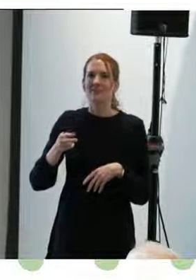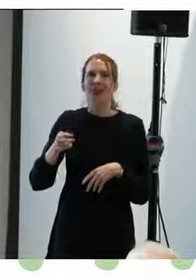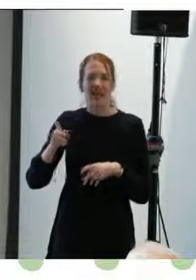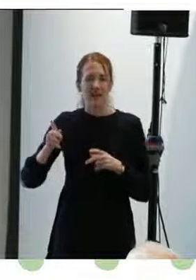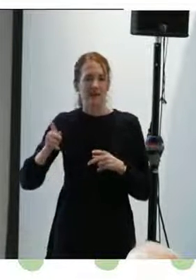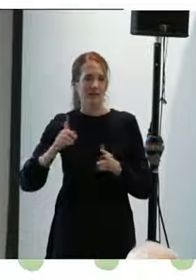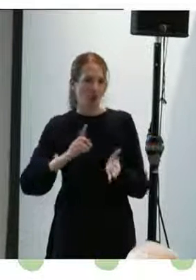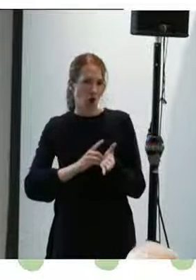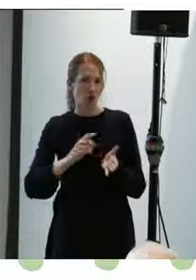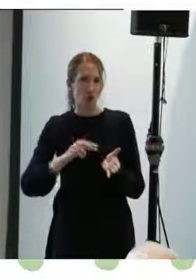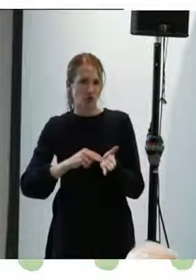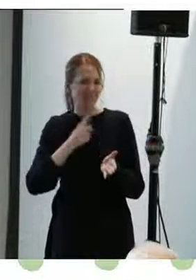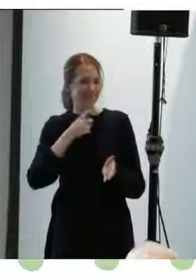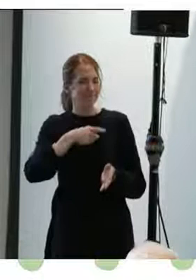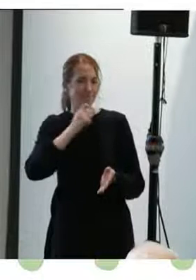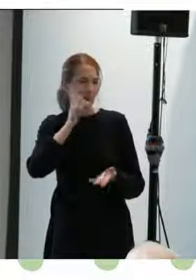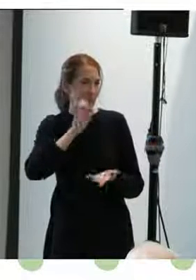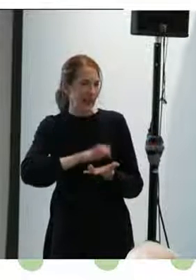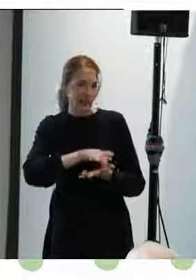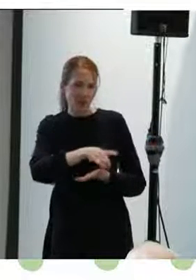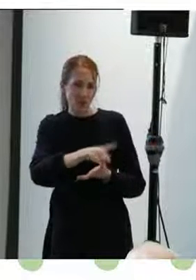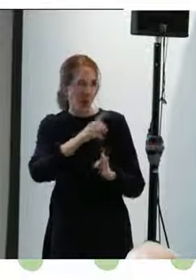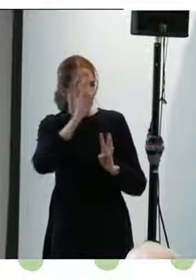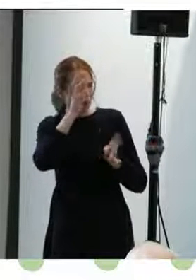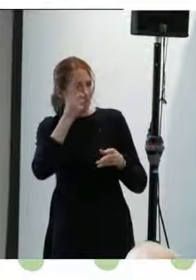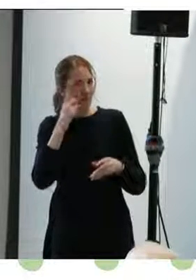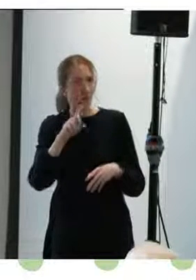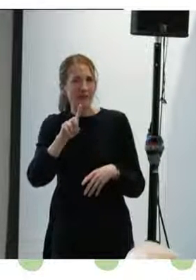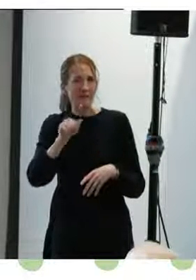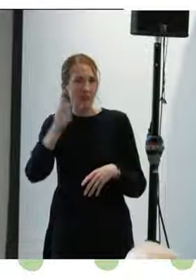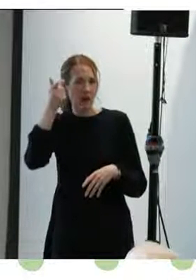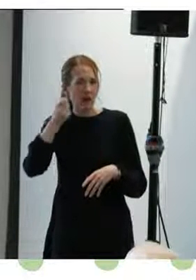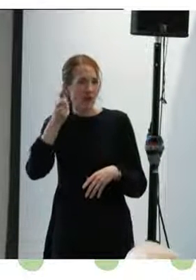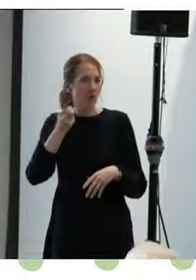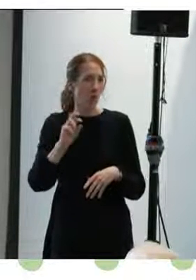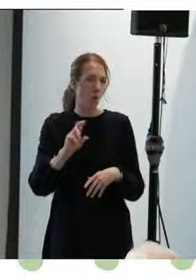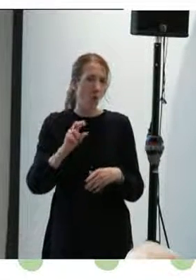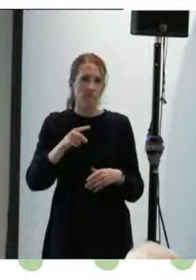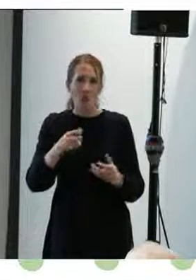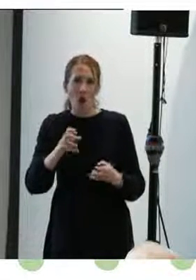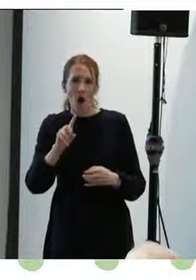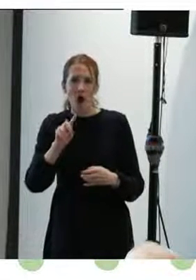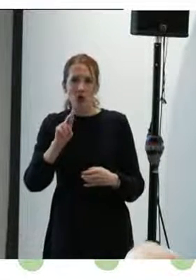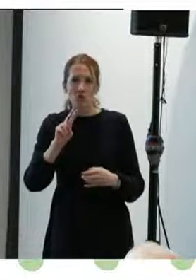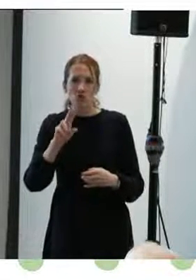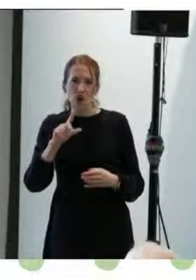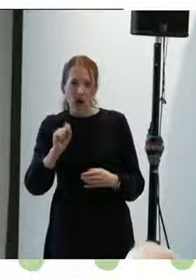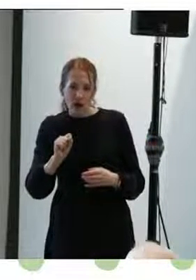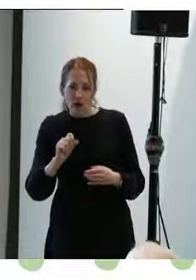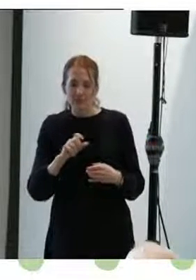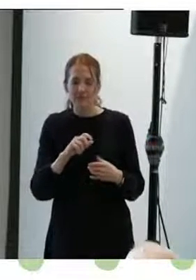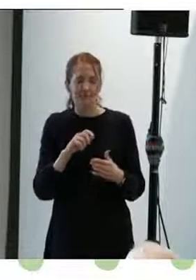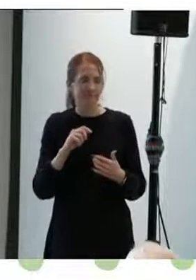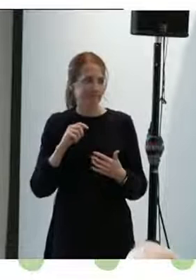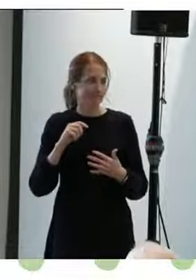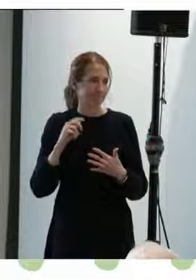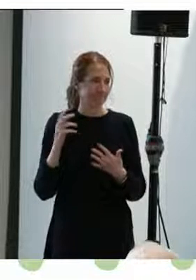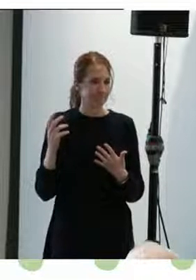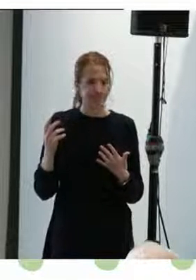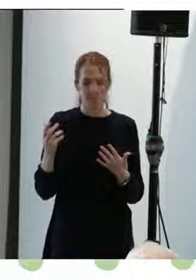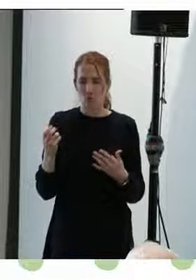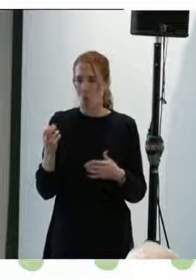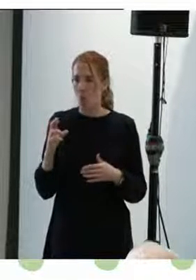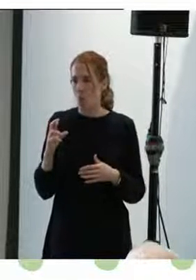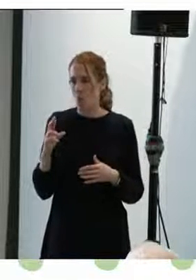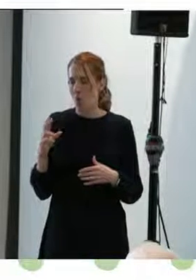in pain, or we think you're making it up for a disability check or just to get some drugs, or basically might